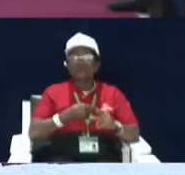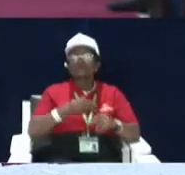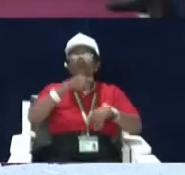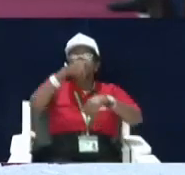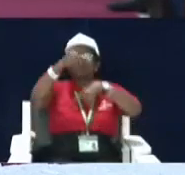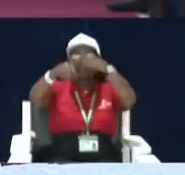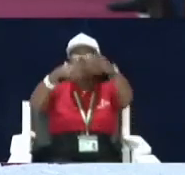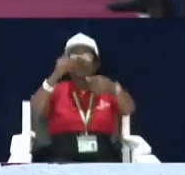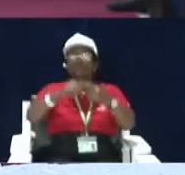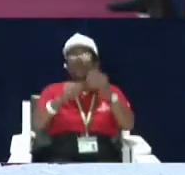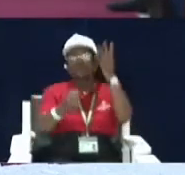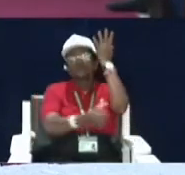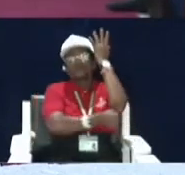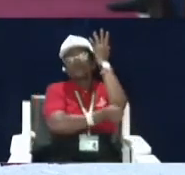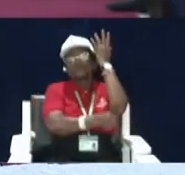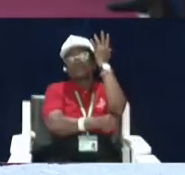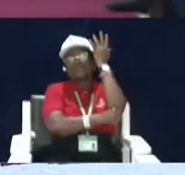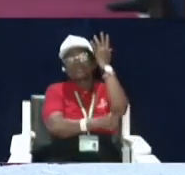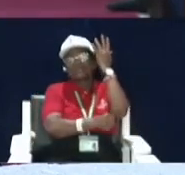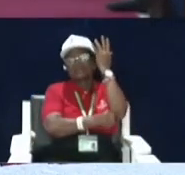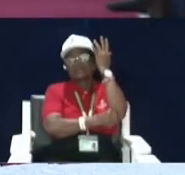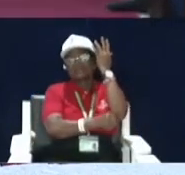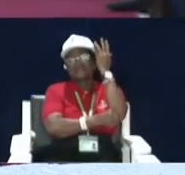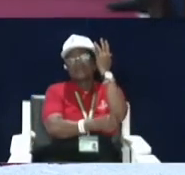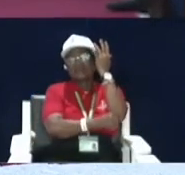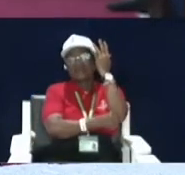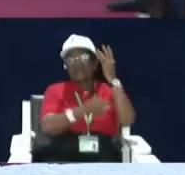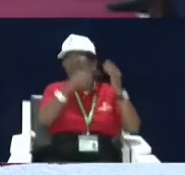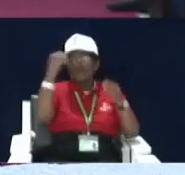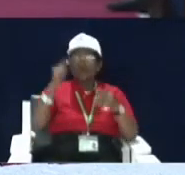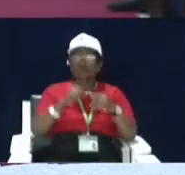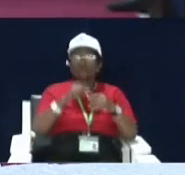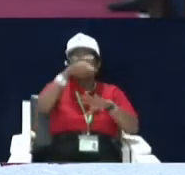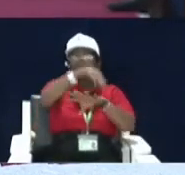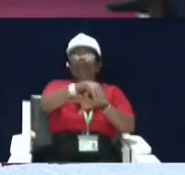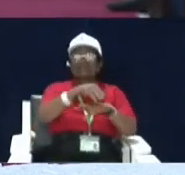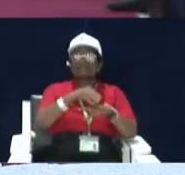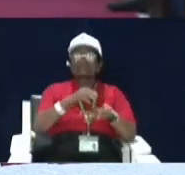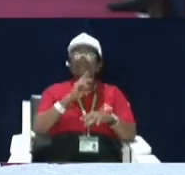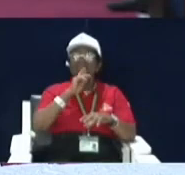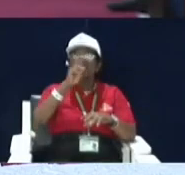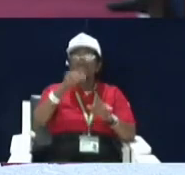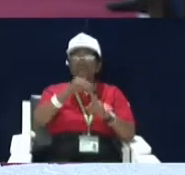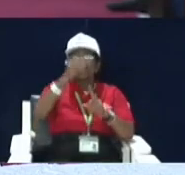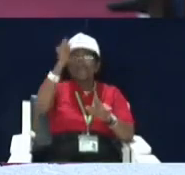because tonight is specially for those trusting God for the fruit of the womb.